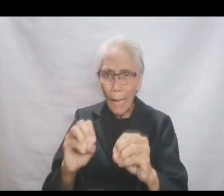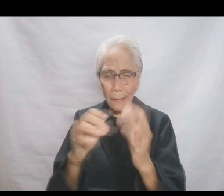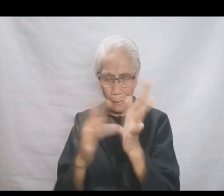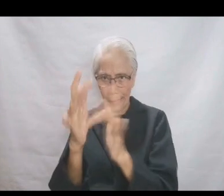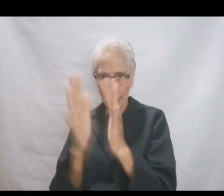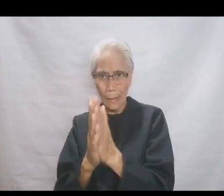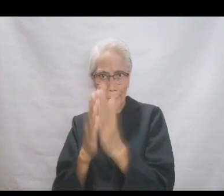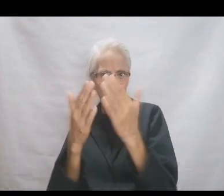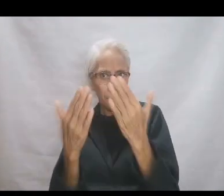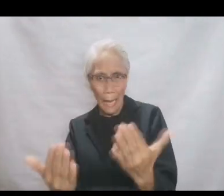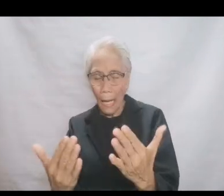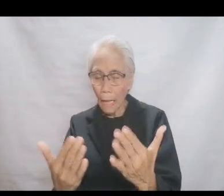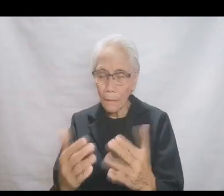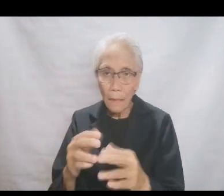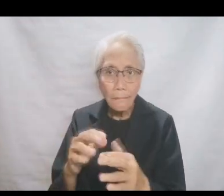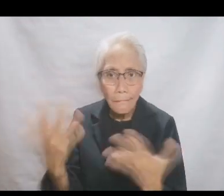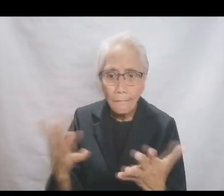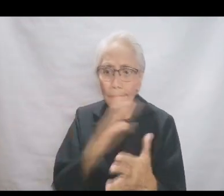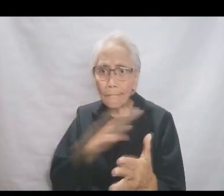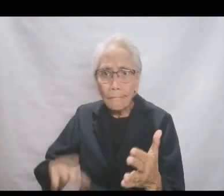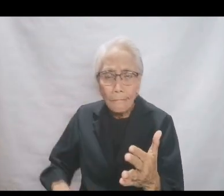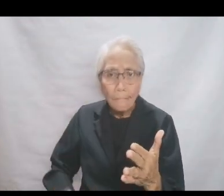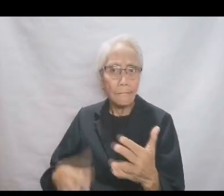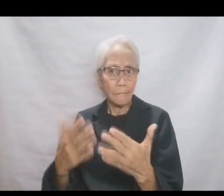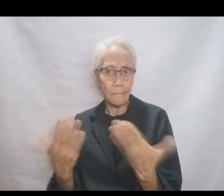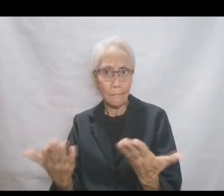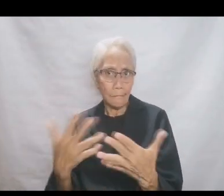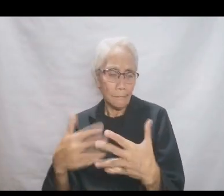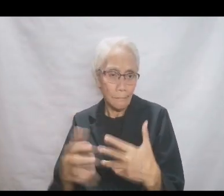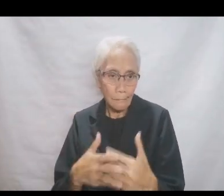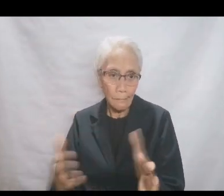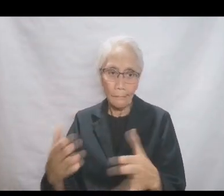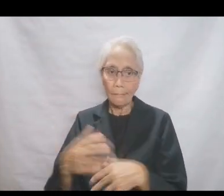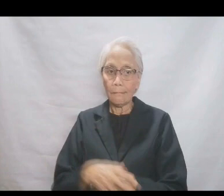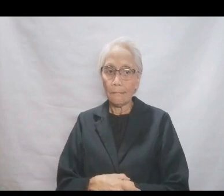in scripture, they're not found in the Bible, they're not found in classical Christianity at all?